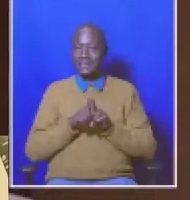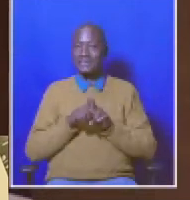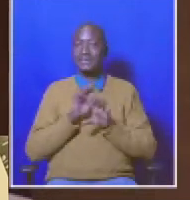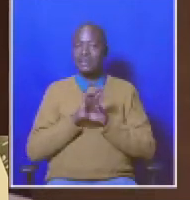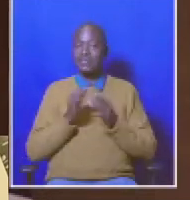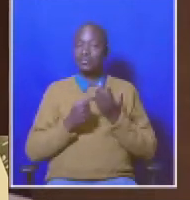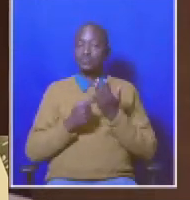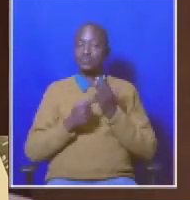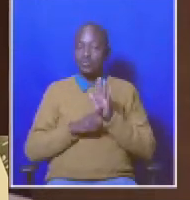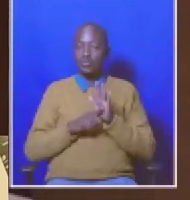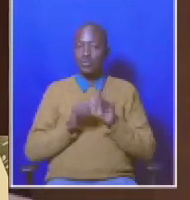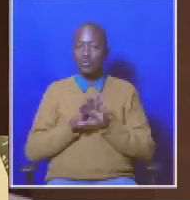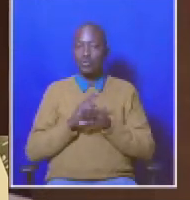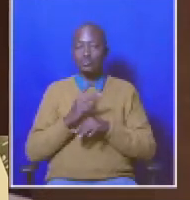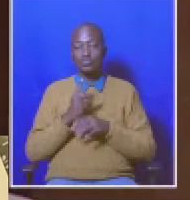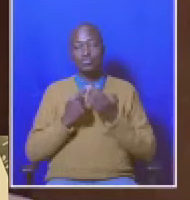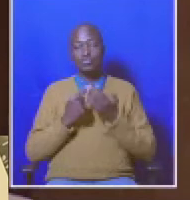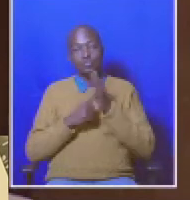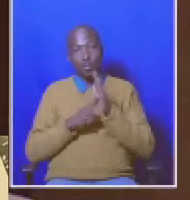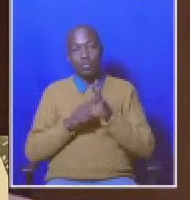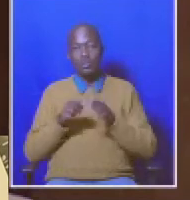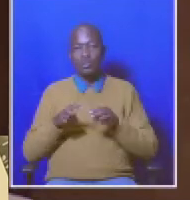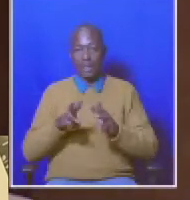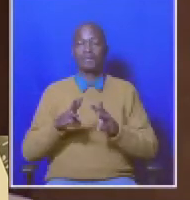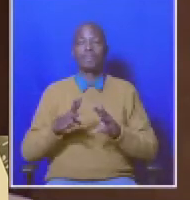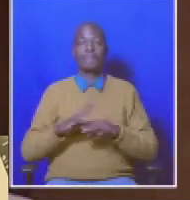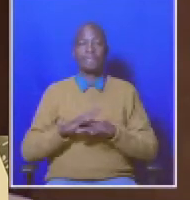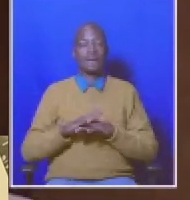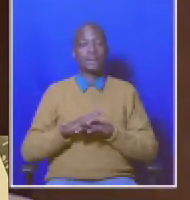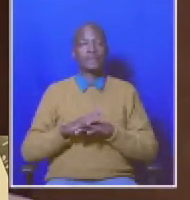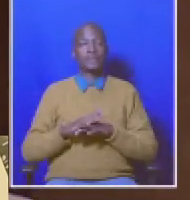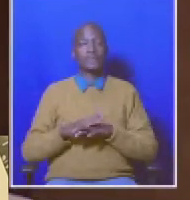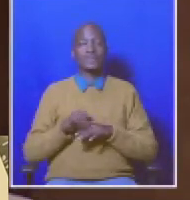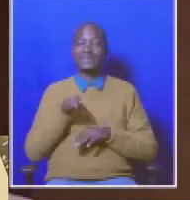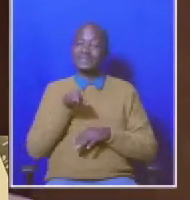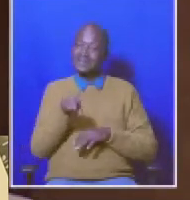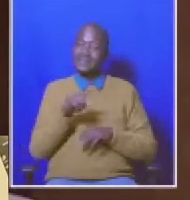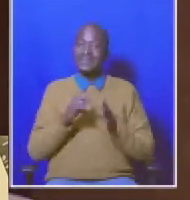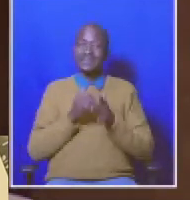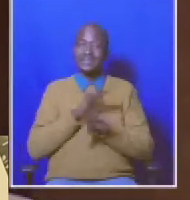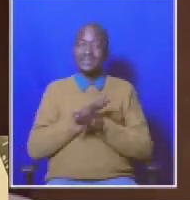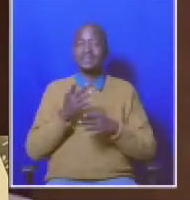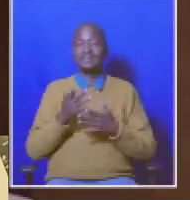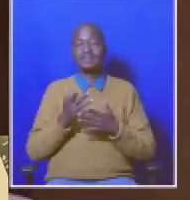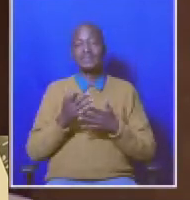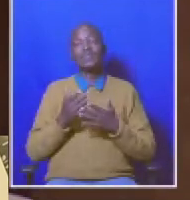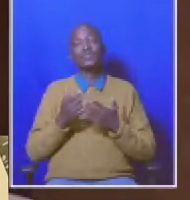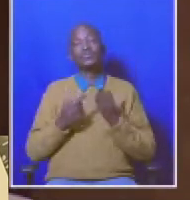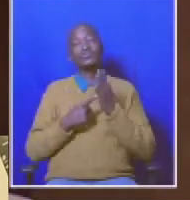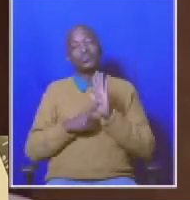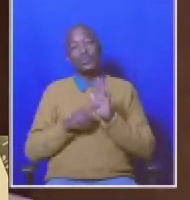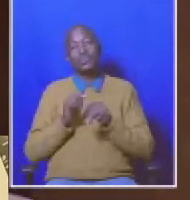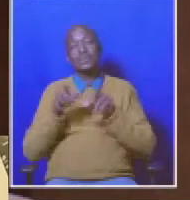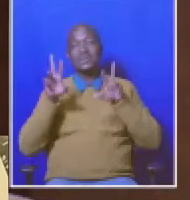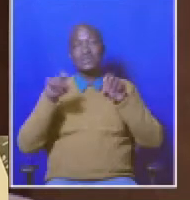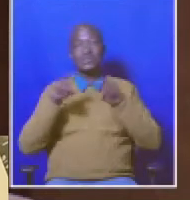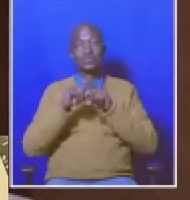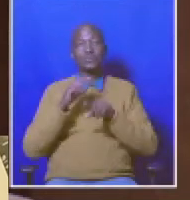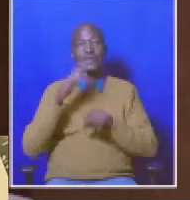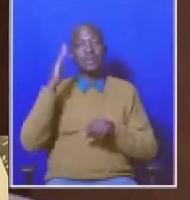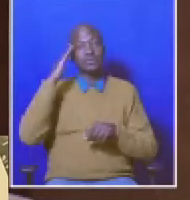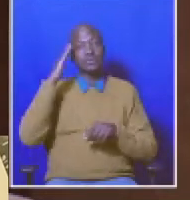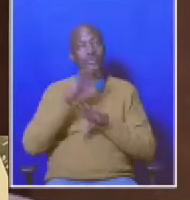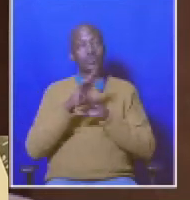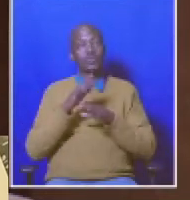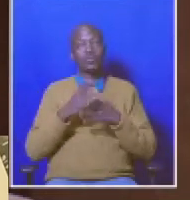fraud prevention and detection mechanism. This is just by way of emphasizing the issue, because I know that you